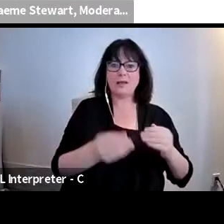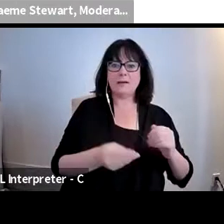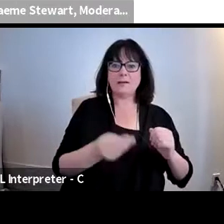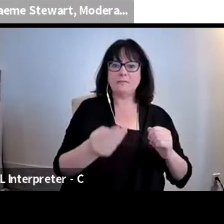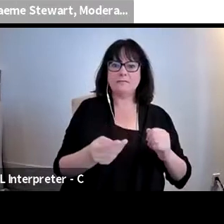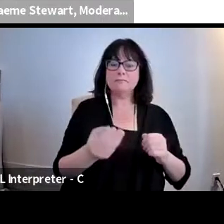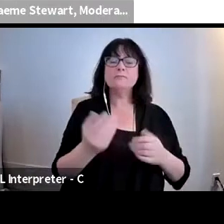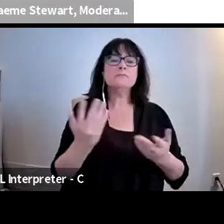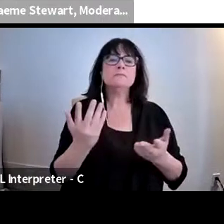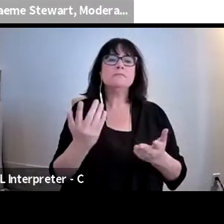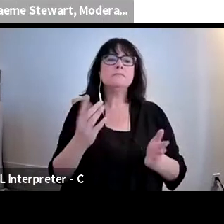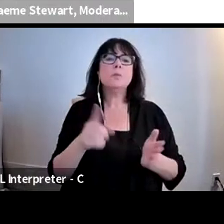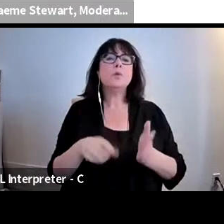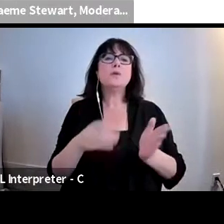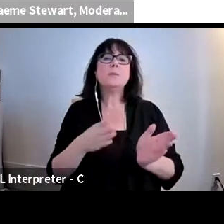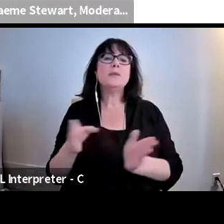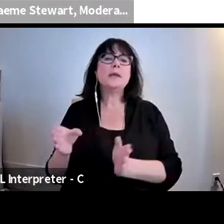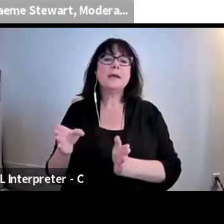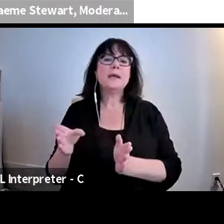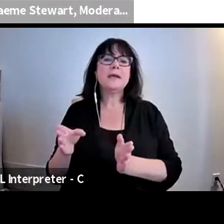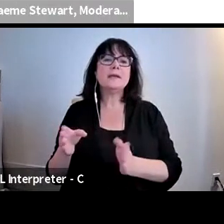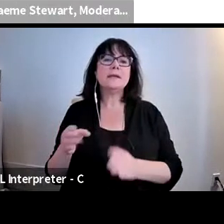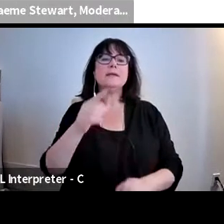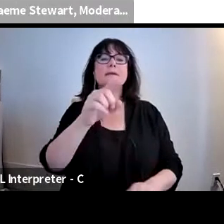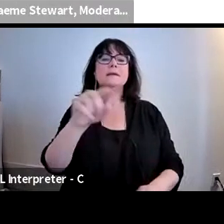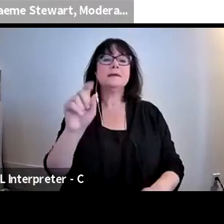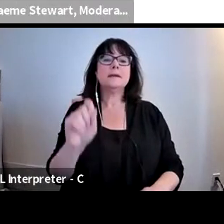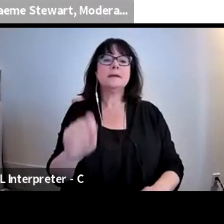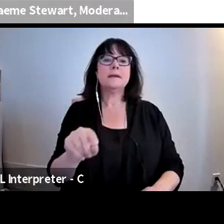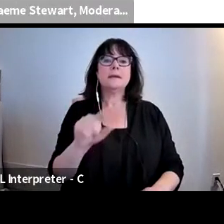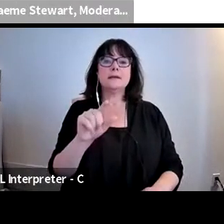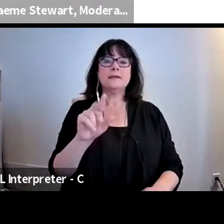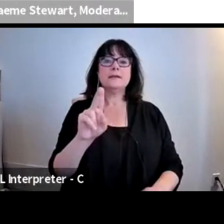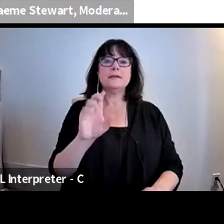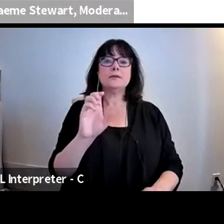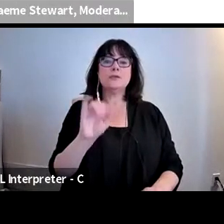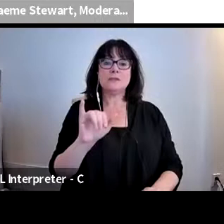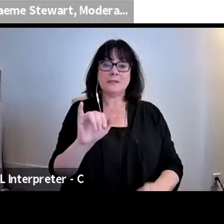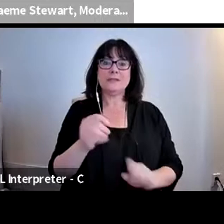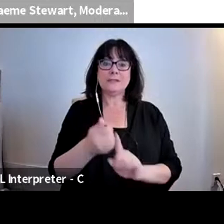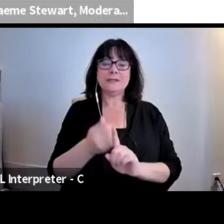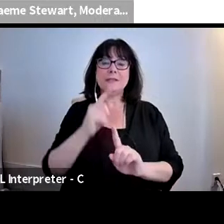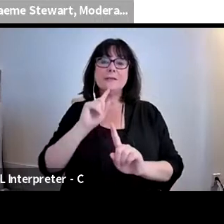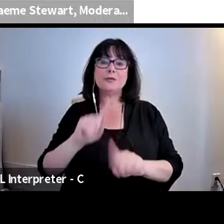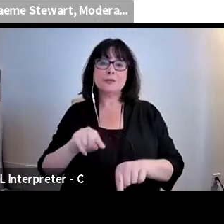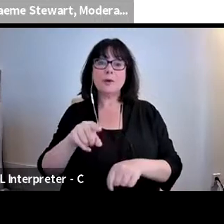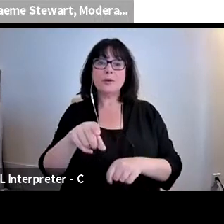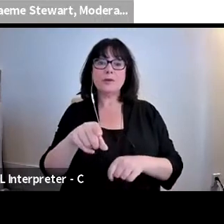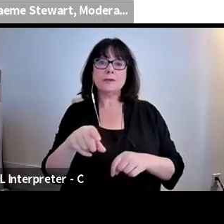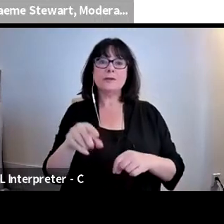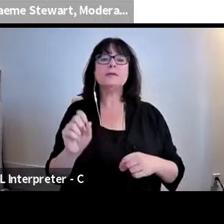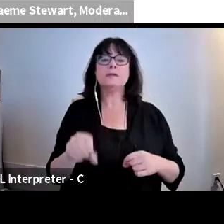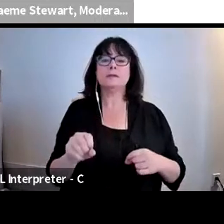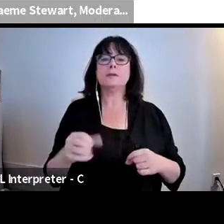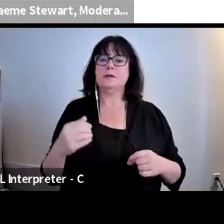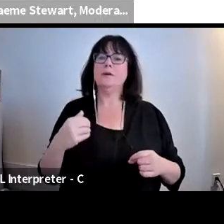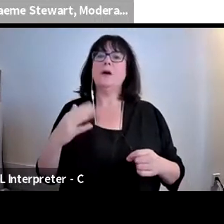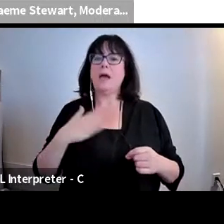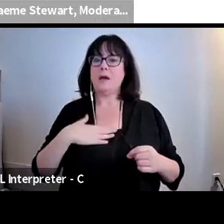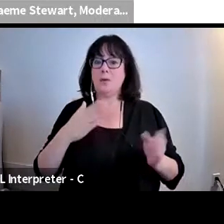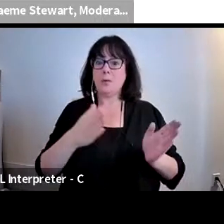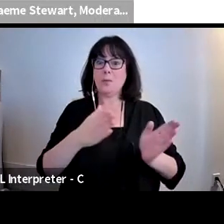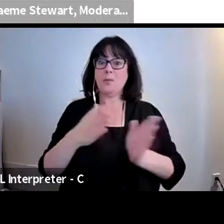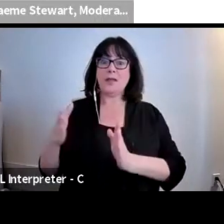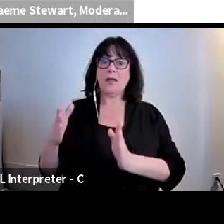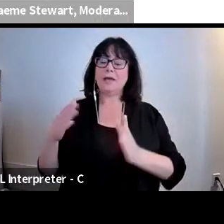response. I'd love to, thank you. We have an extensive quarantine plan, and we